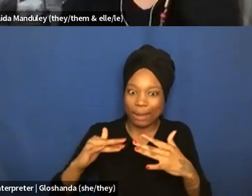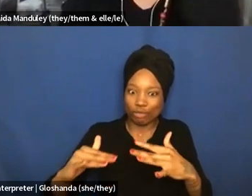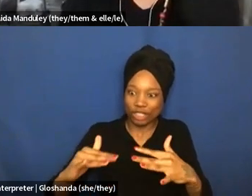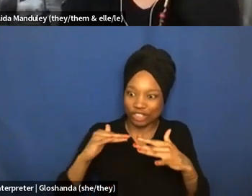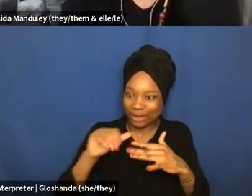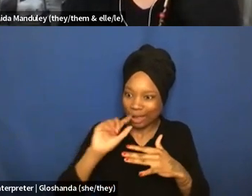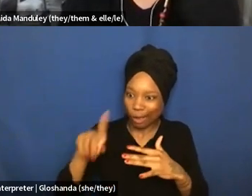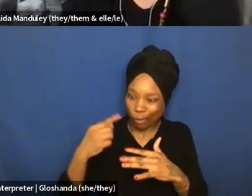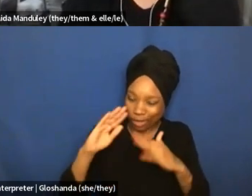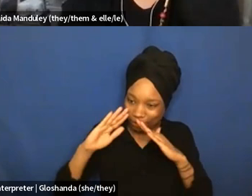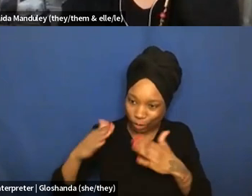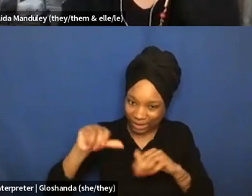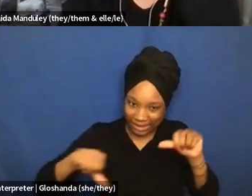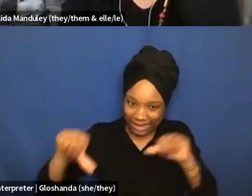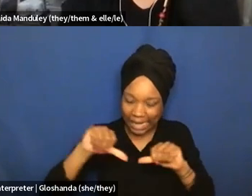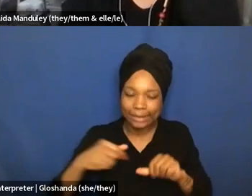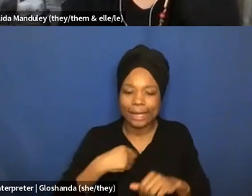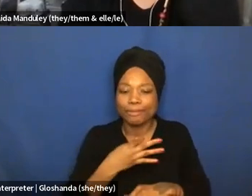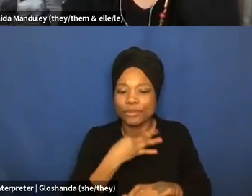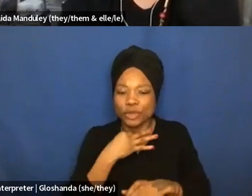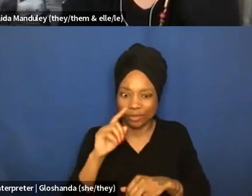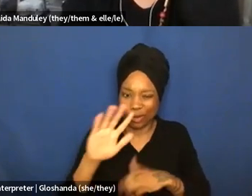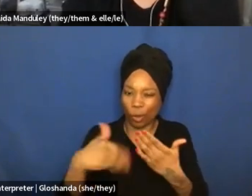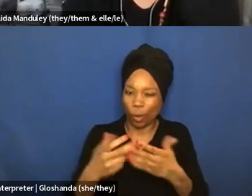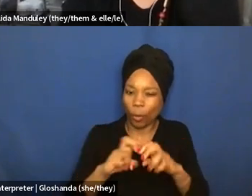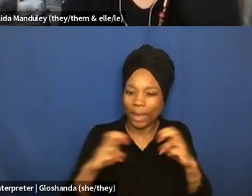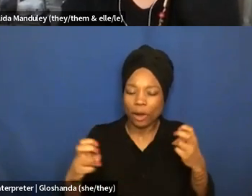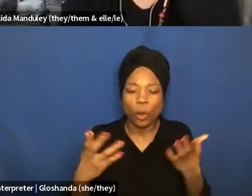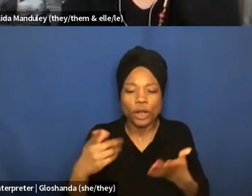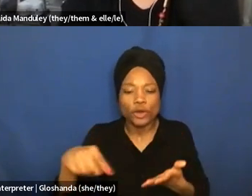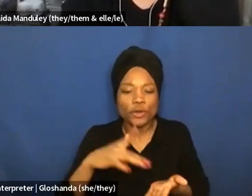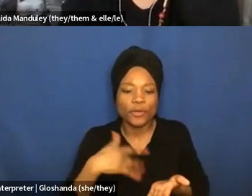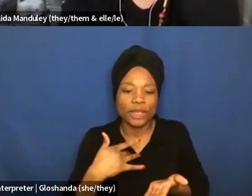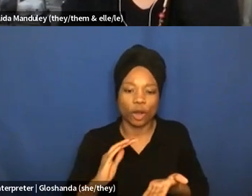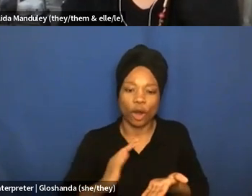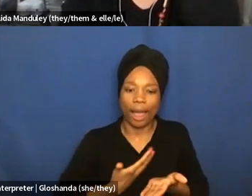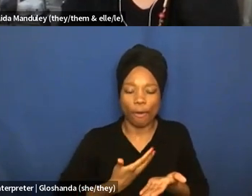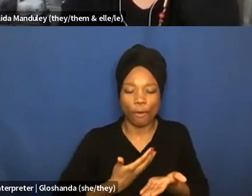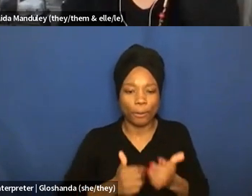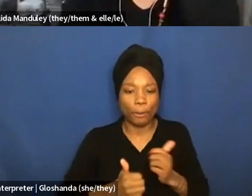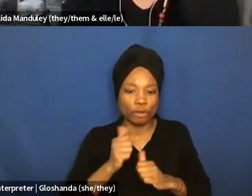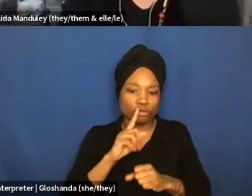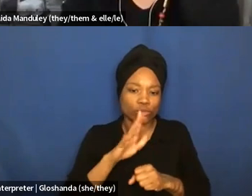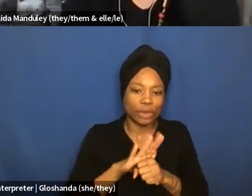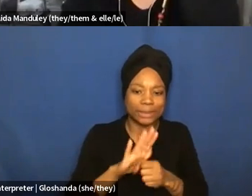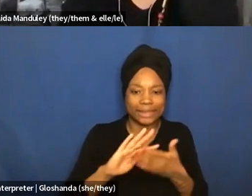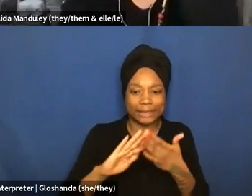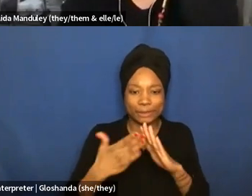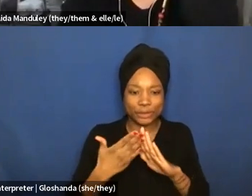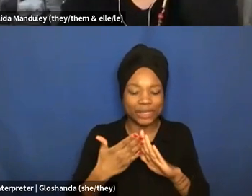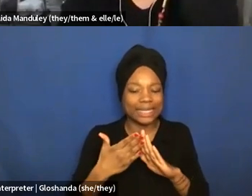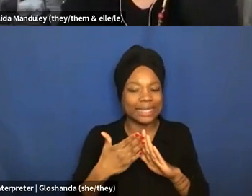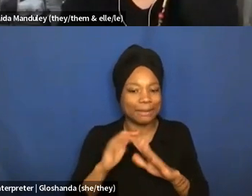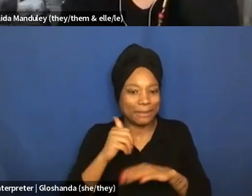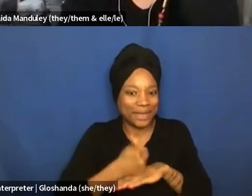do you think are the most promising community-based alternatives? And then also, what are the what conditions need to be put in place to build